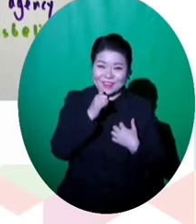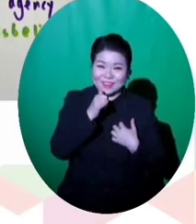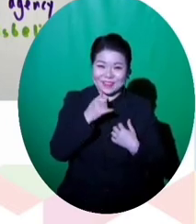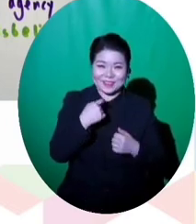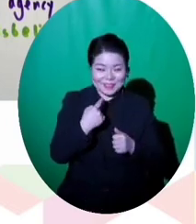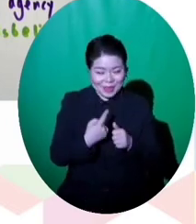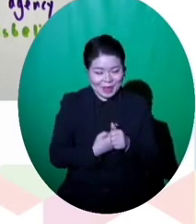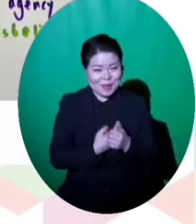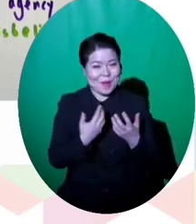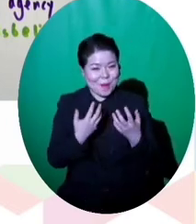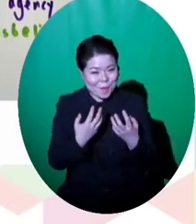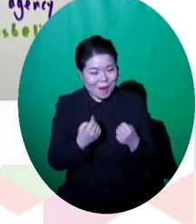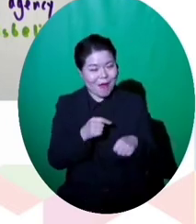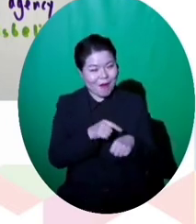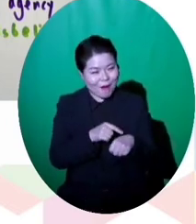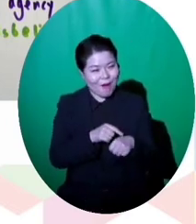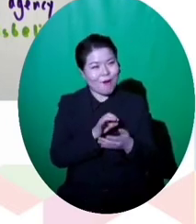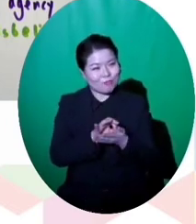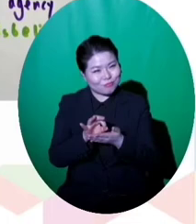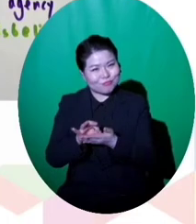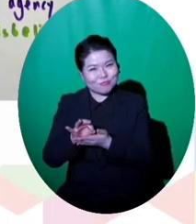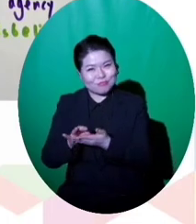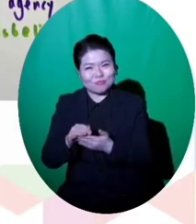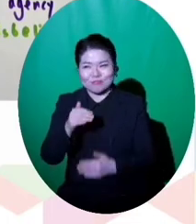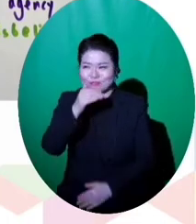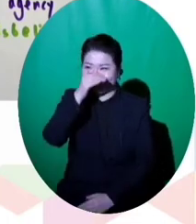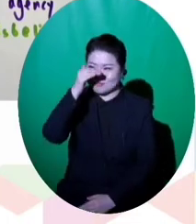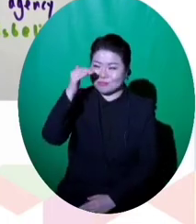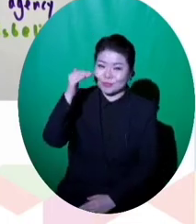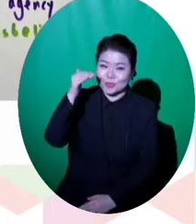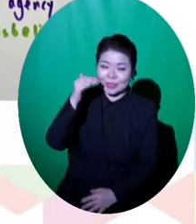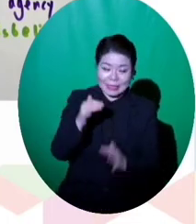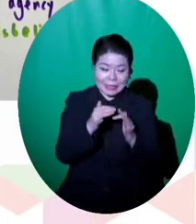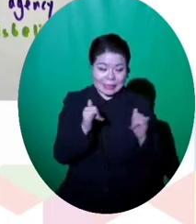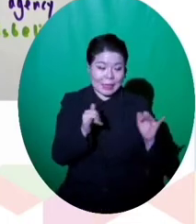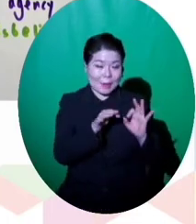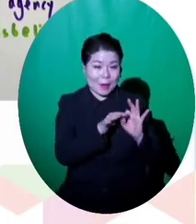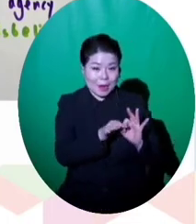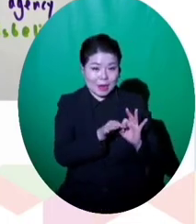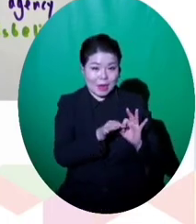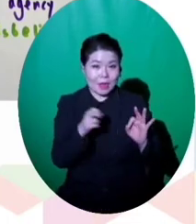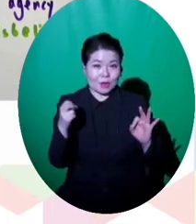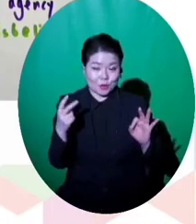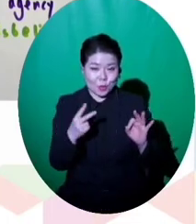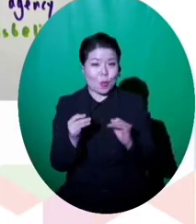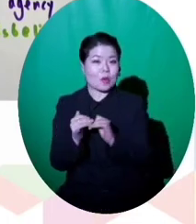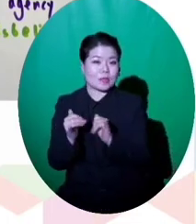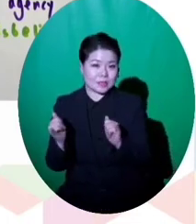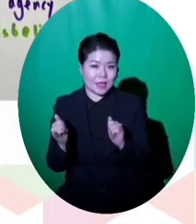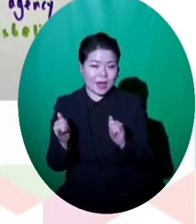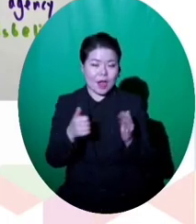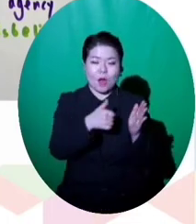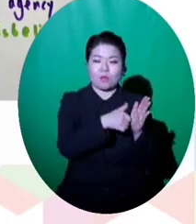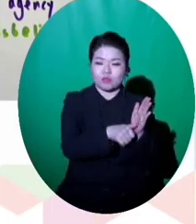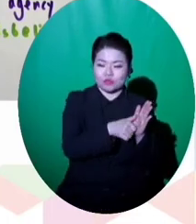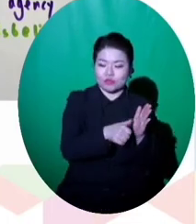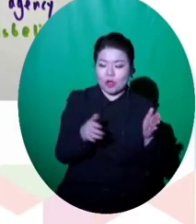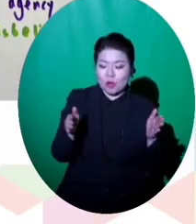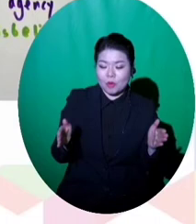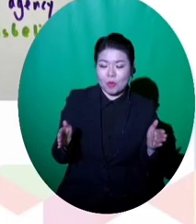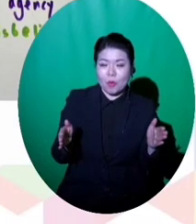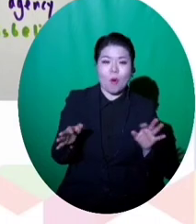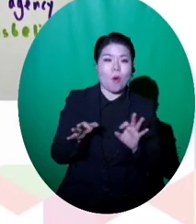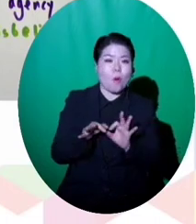only other humans, but non-humans, the living and non-living things. So I do not